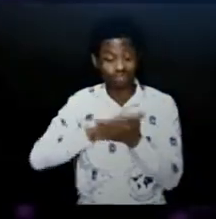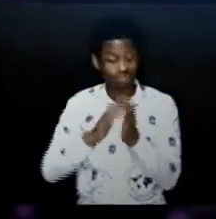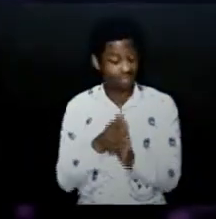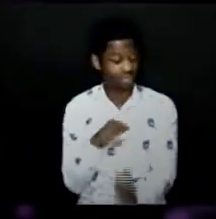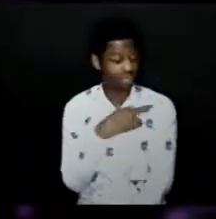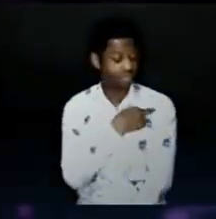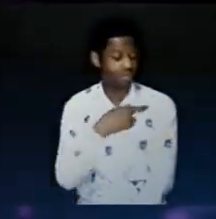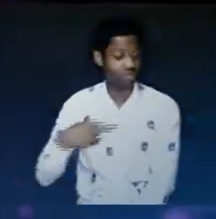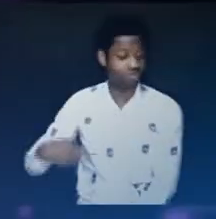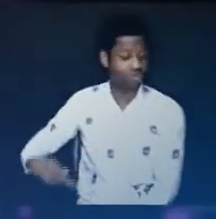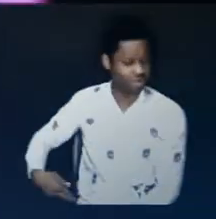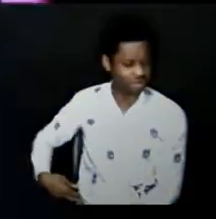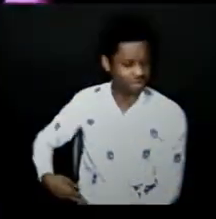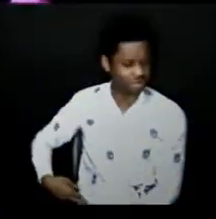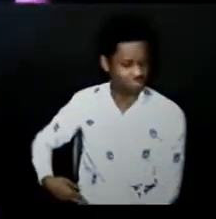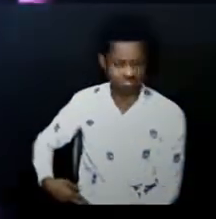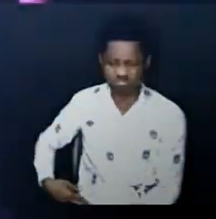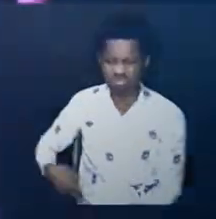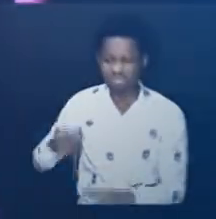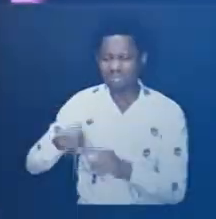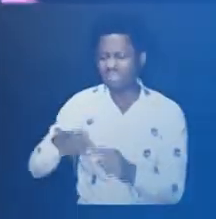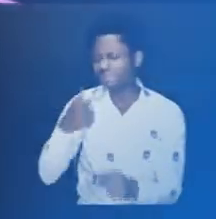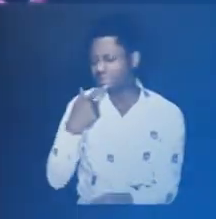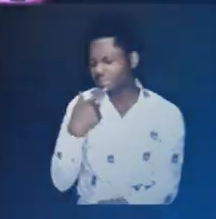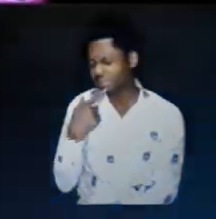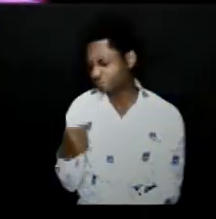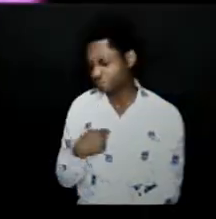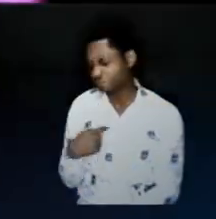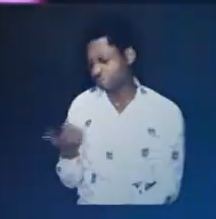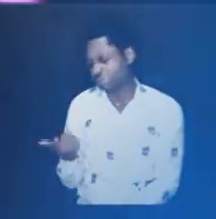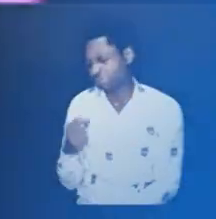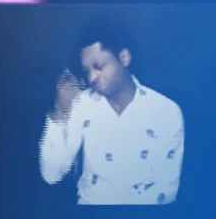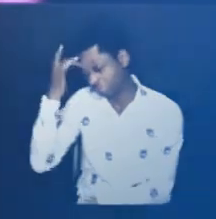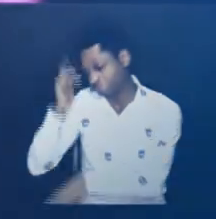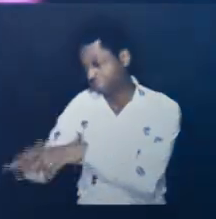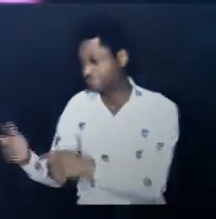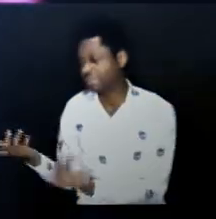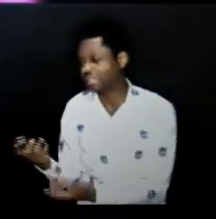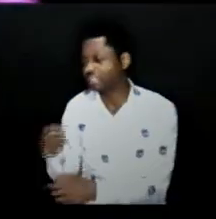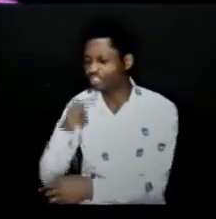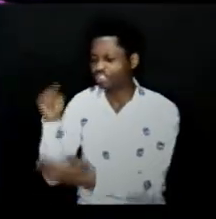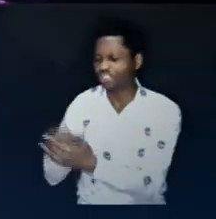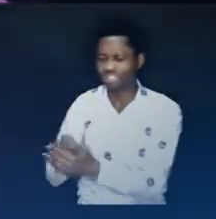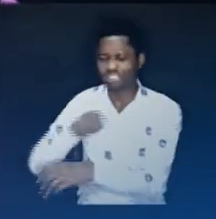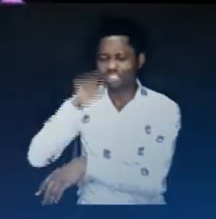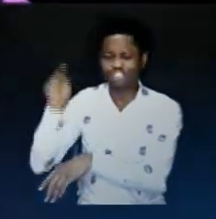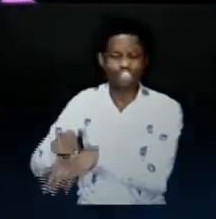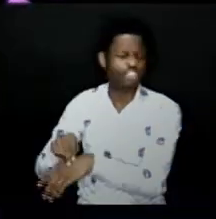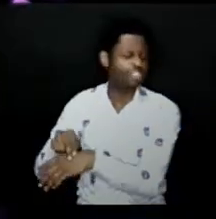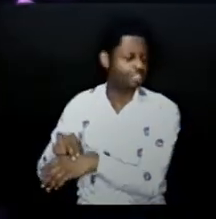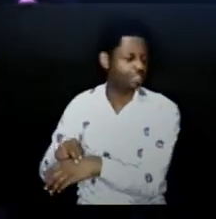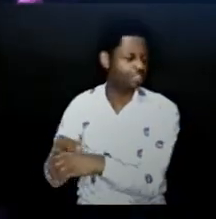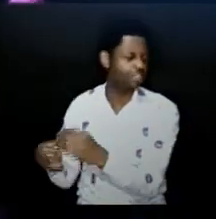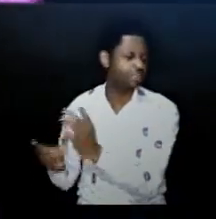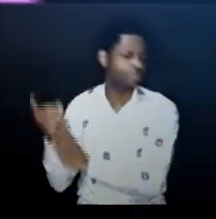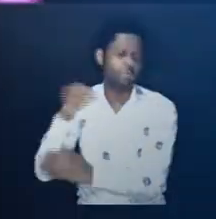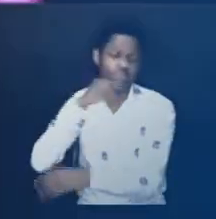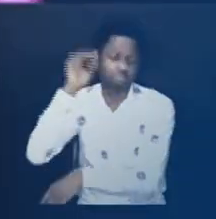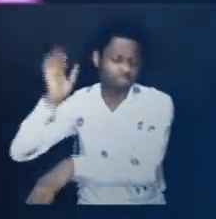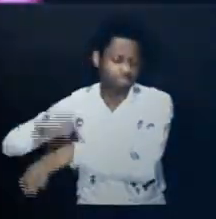what goes on in the nation. It is when Yankopon nam not domoso aye and him for, and says he can say omanimusem and